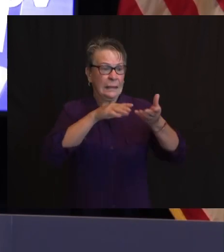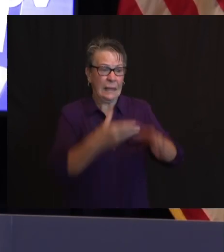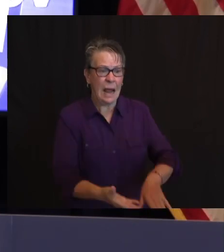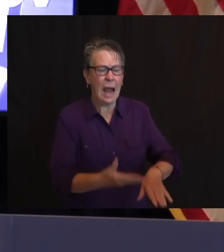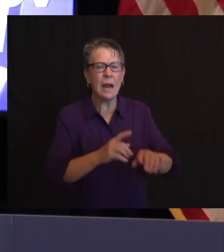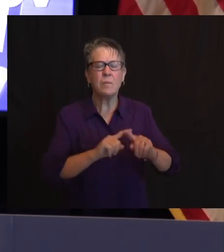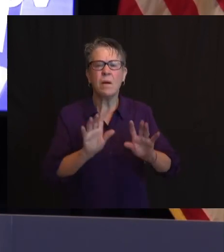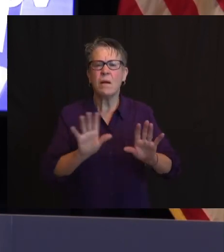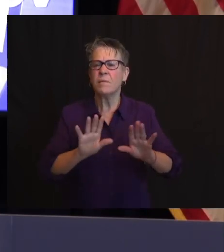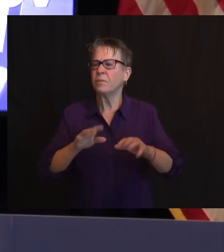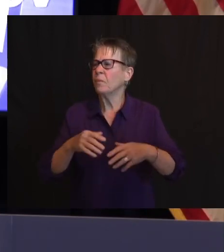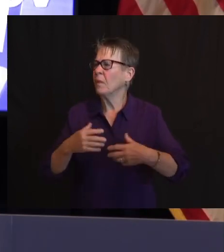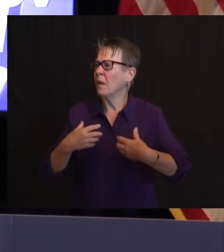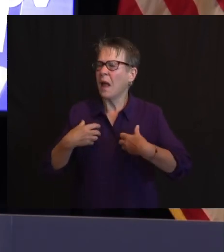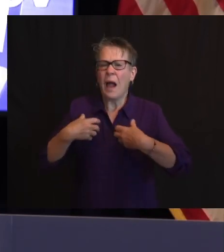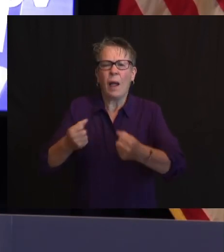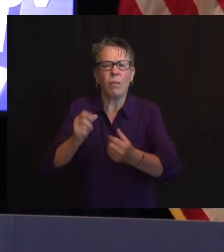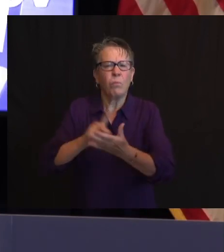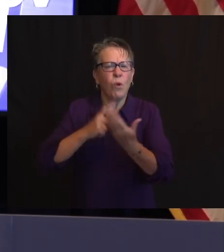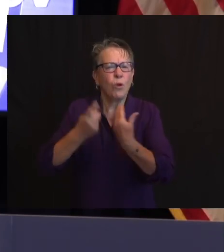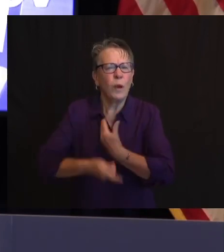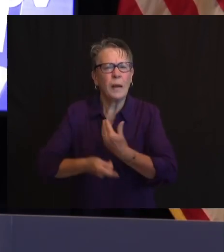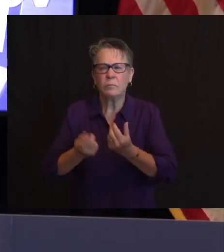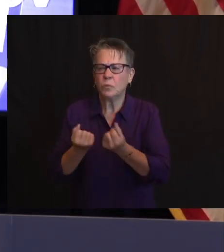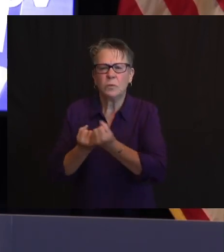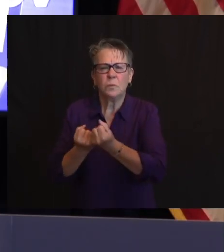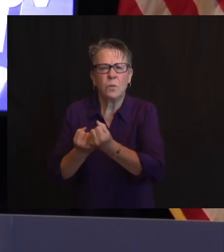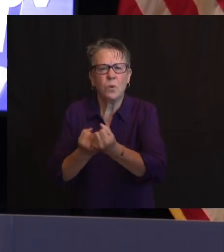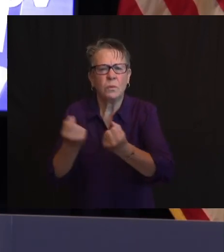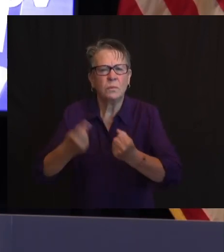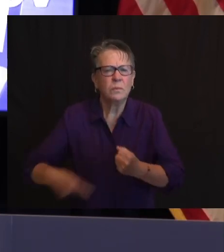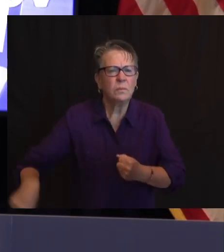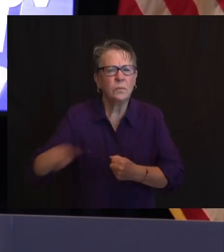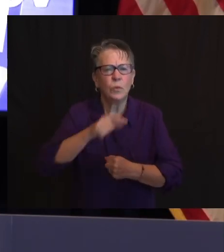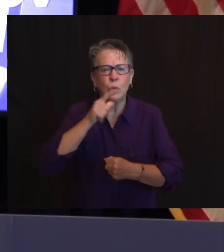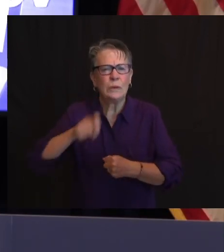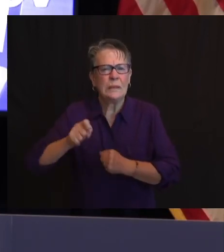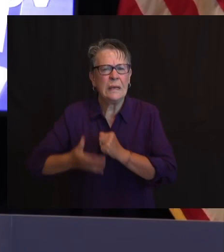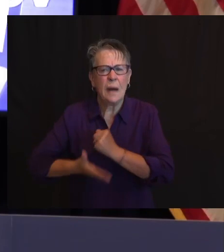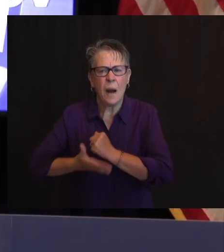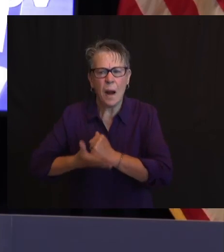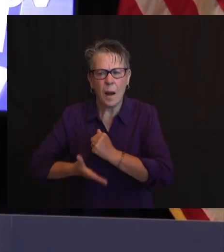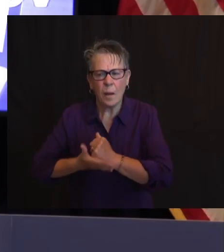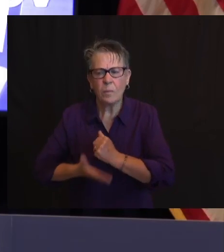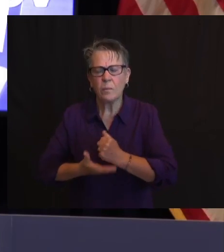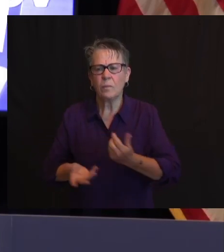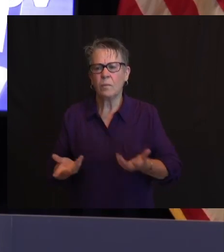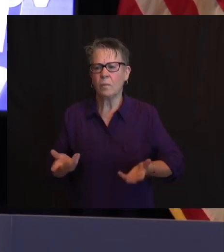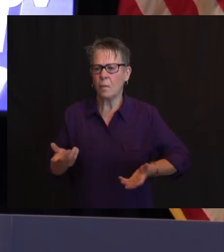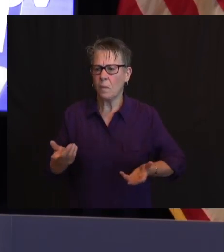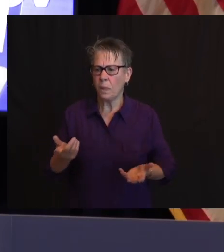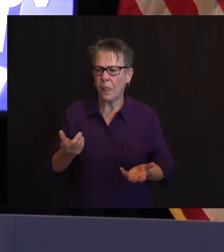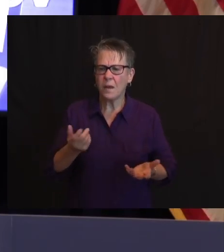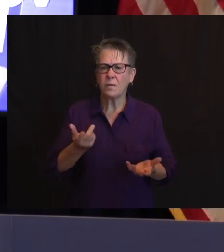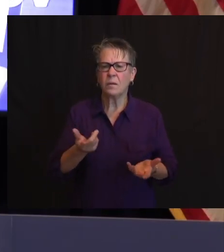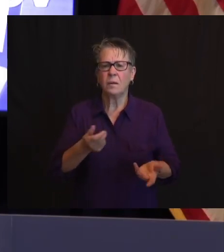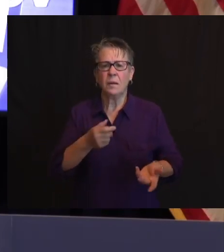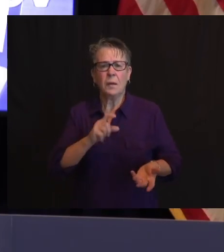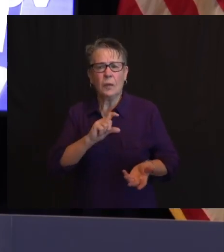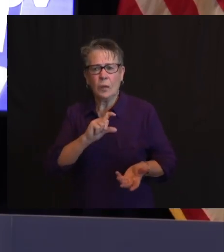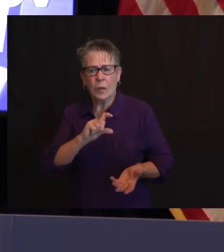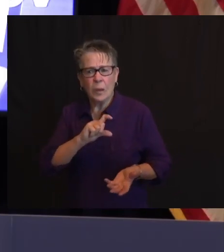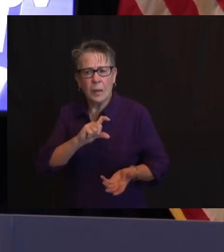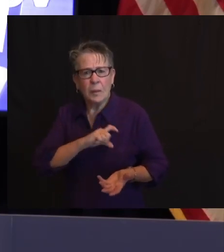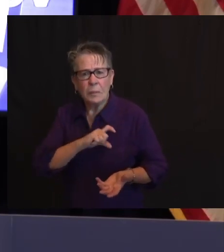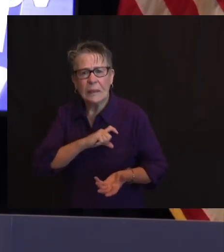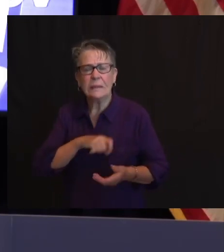have been treated for a suspected opioid overdose. This training includes how to link patients to resources they